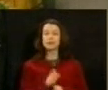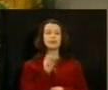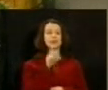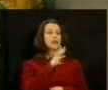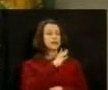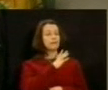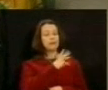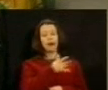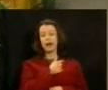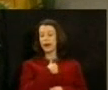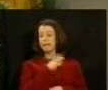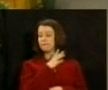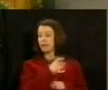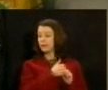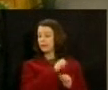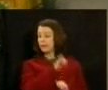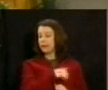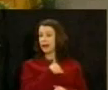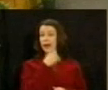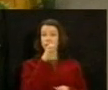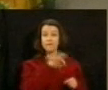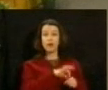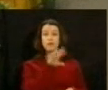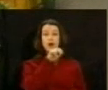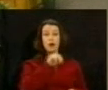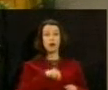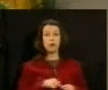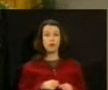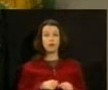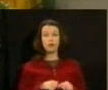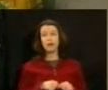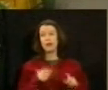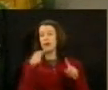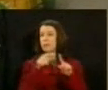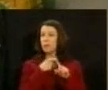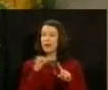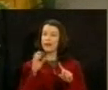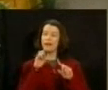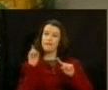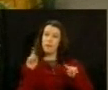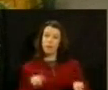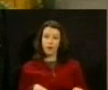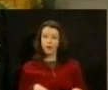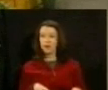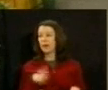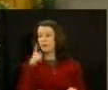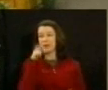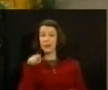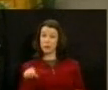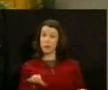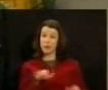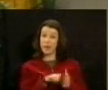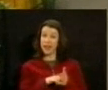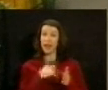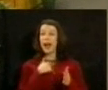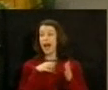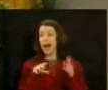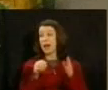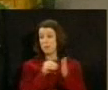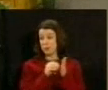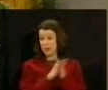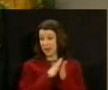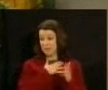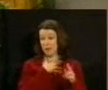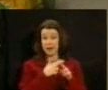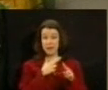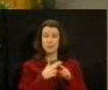fine with that, so I vote no. Okay, point of order, since we're doing that. I did put my name on the... And we're going to let you